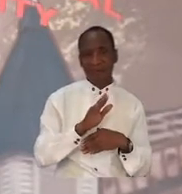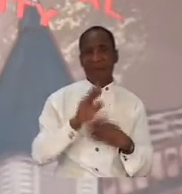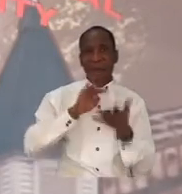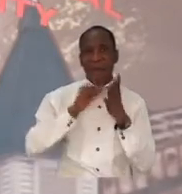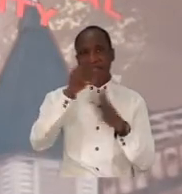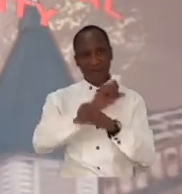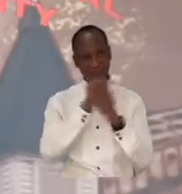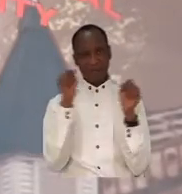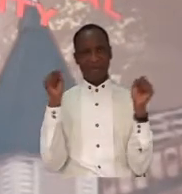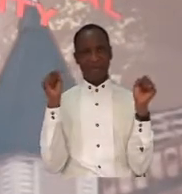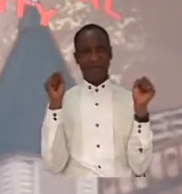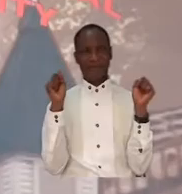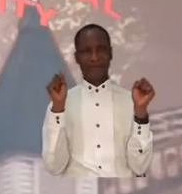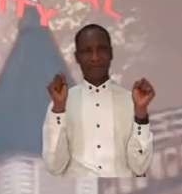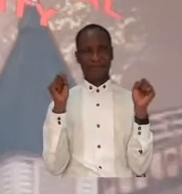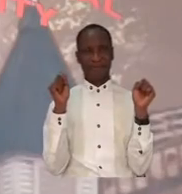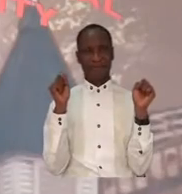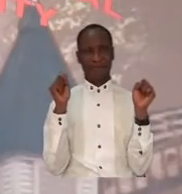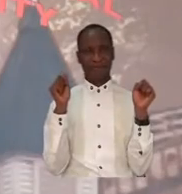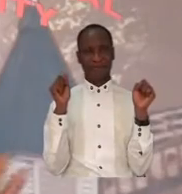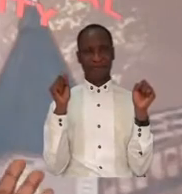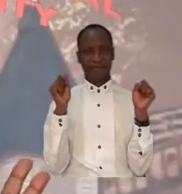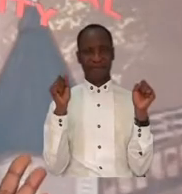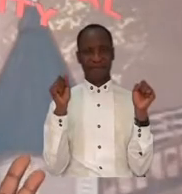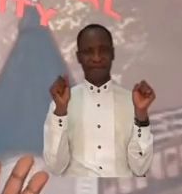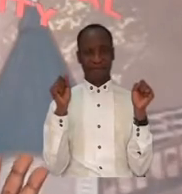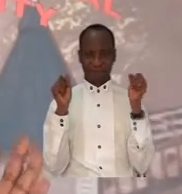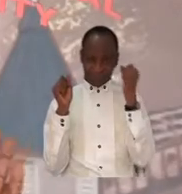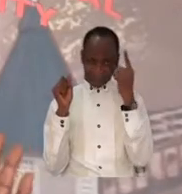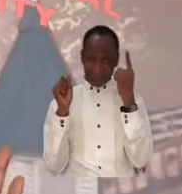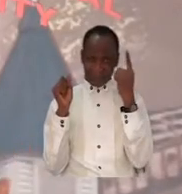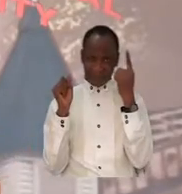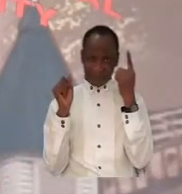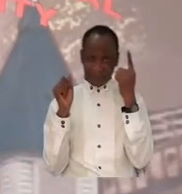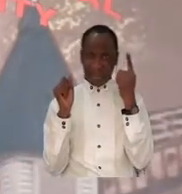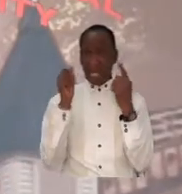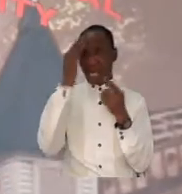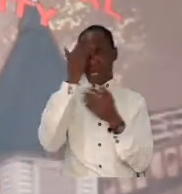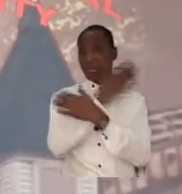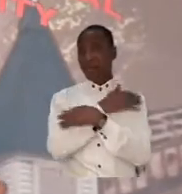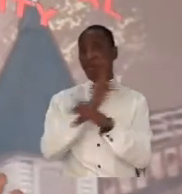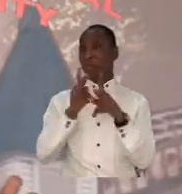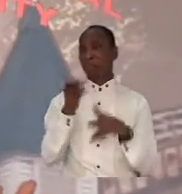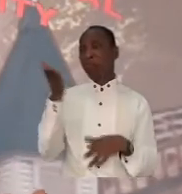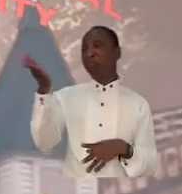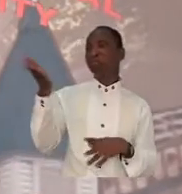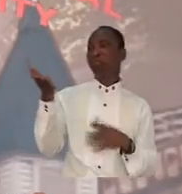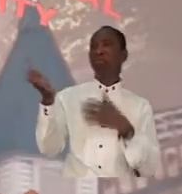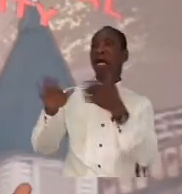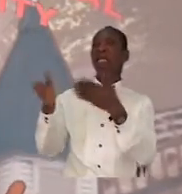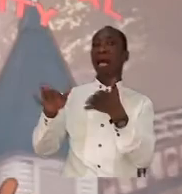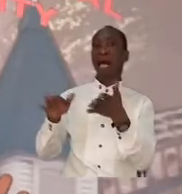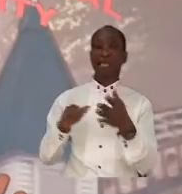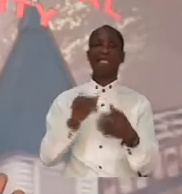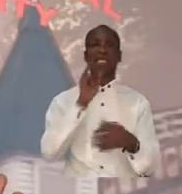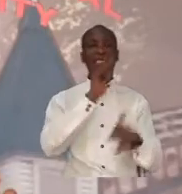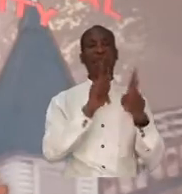Natifi, and in his anifa, and in his abencuma, more on Quaji. Egypt in Macai Euno, Israel Macai in